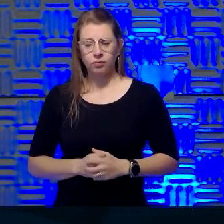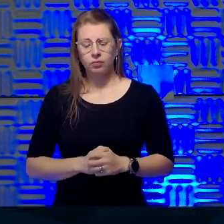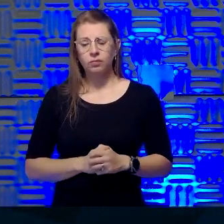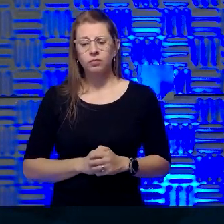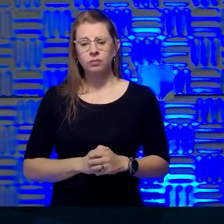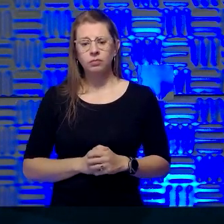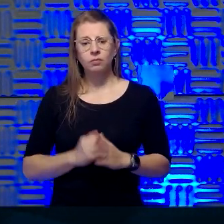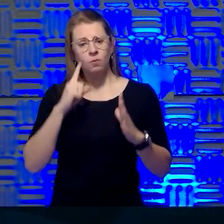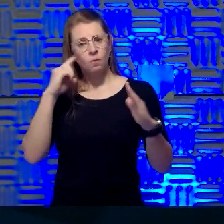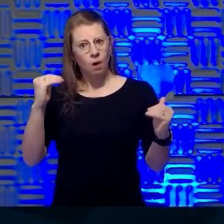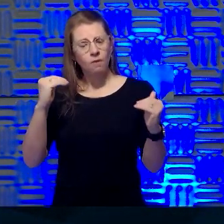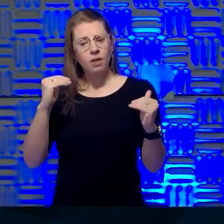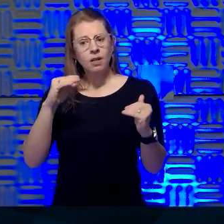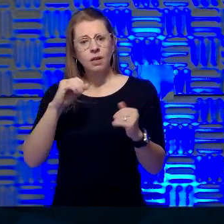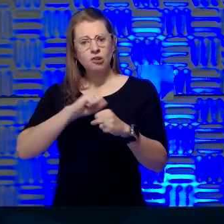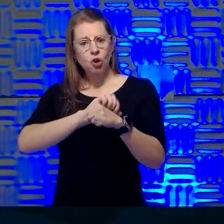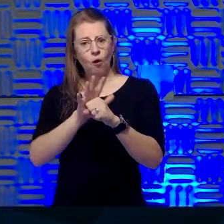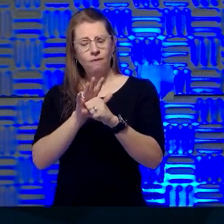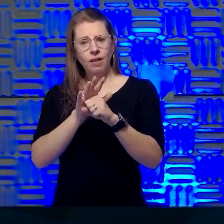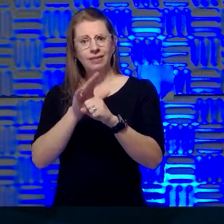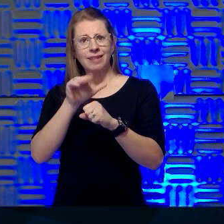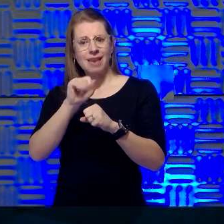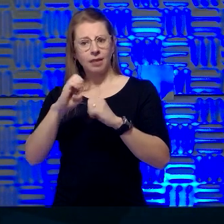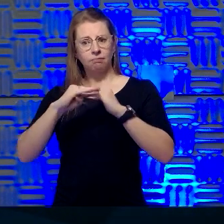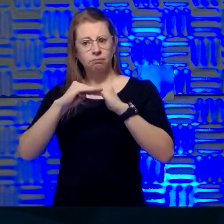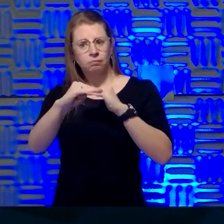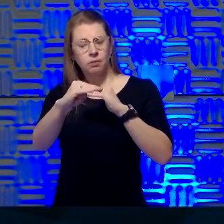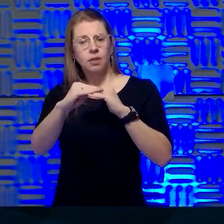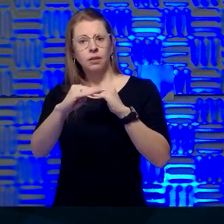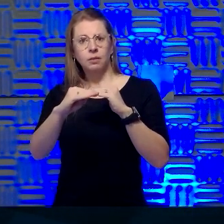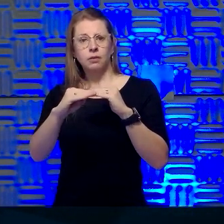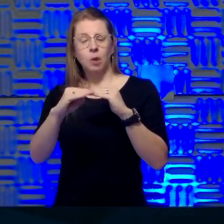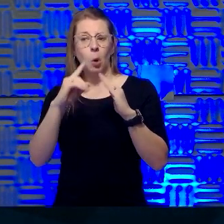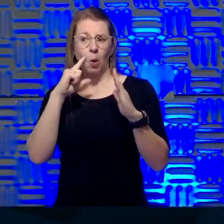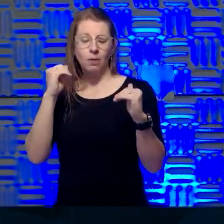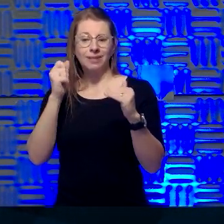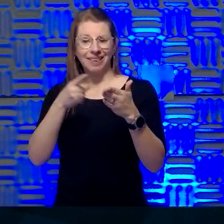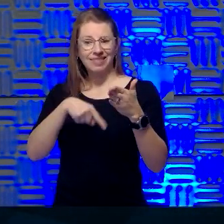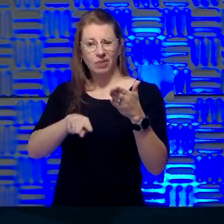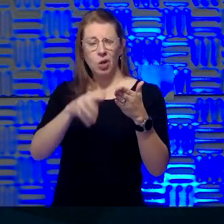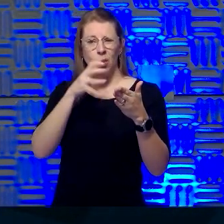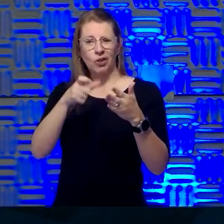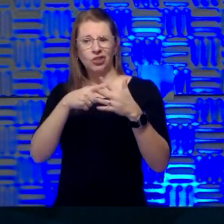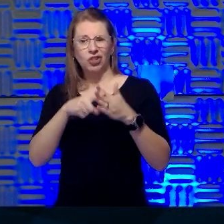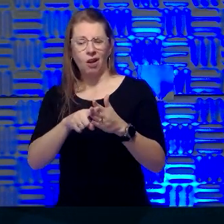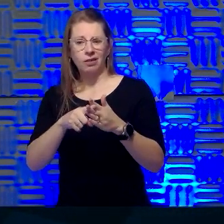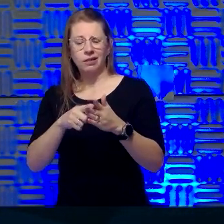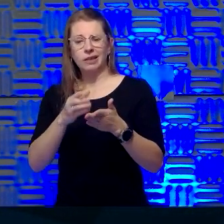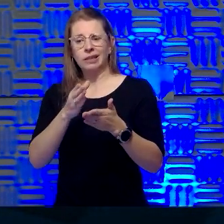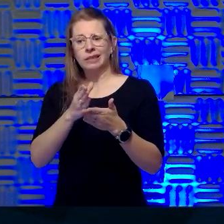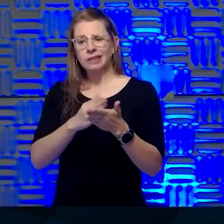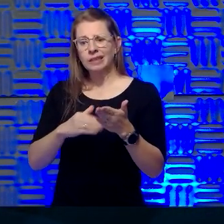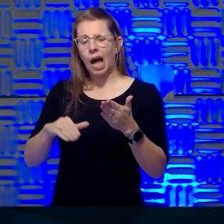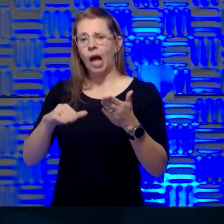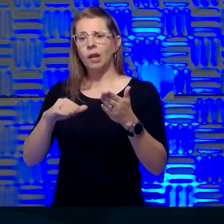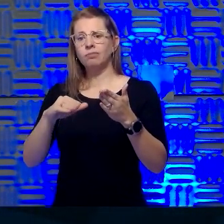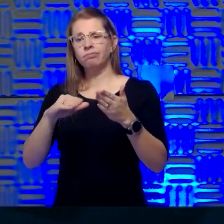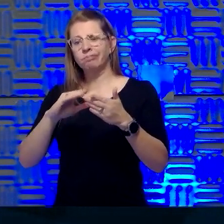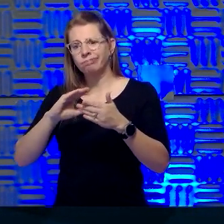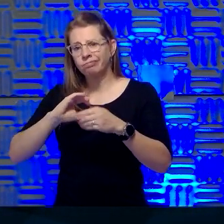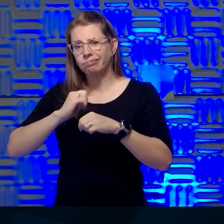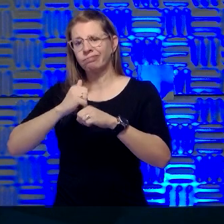number of COVID cases remain flat, next week we will see some advancement in organized